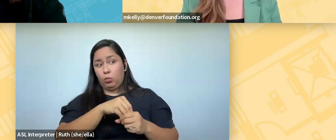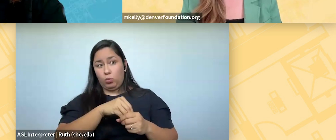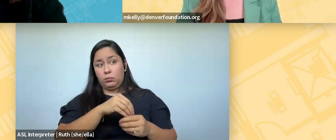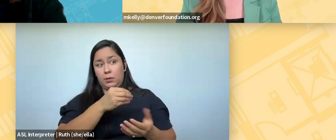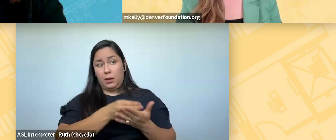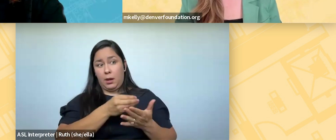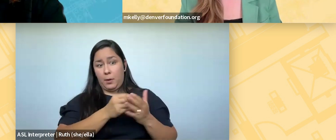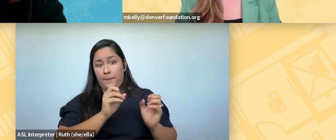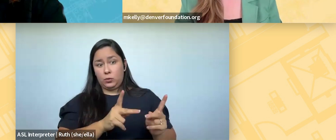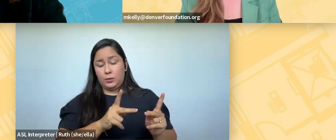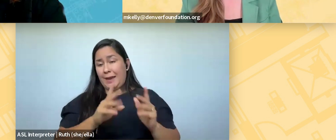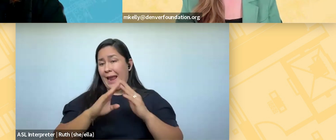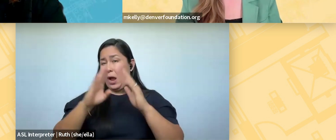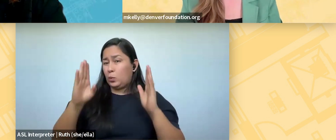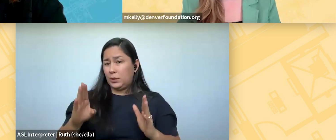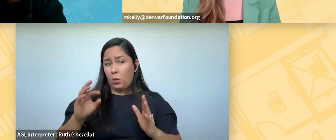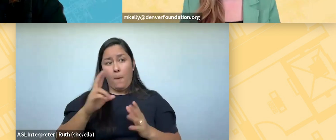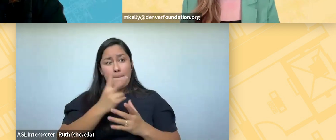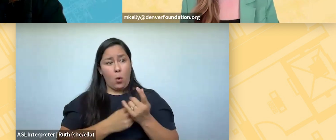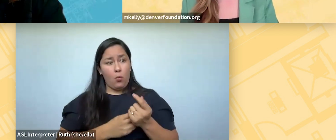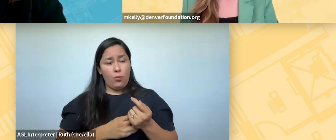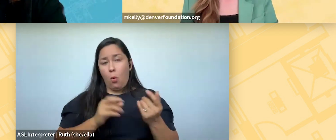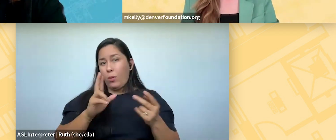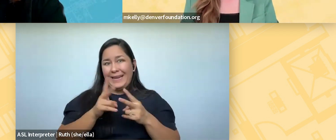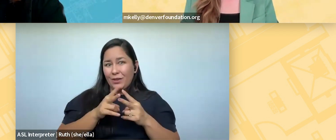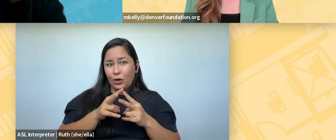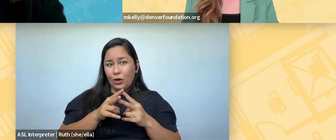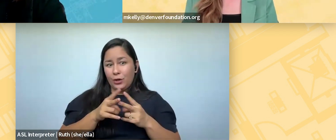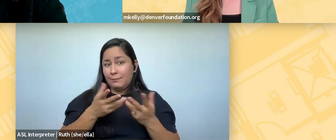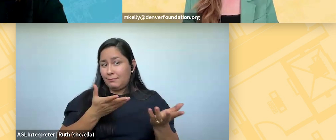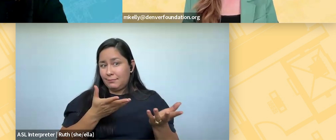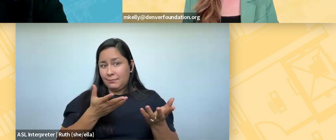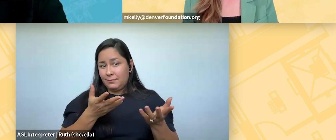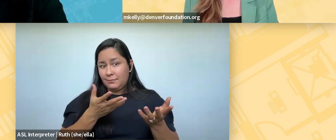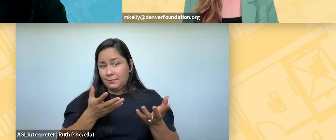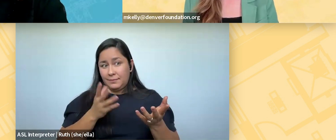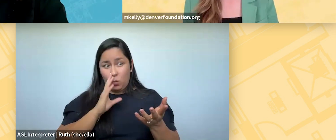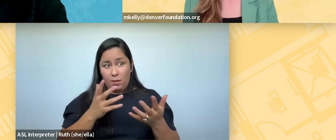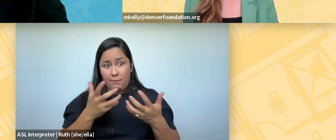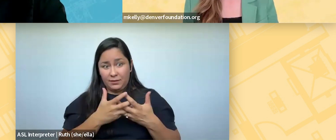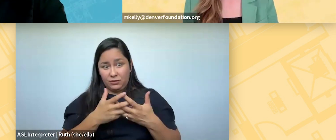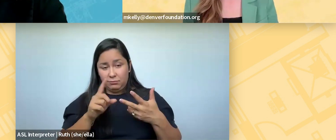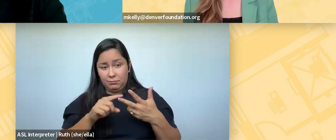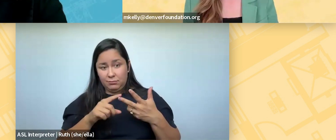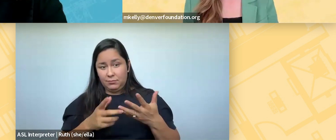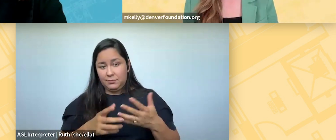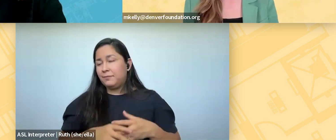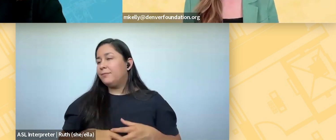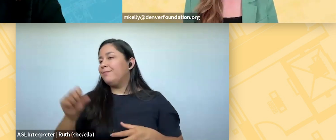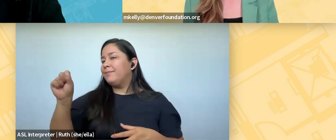both? Or I might say in this case, DESA, or either. Does that fit within the priorities? It does